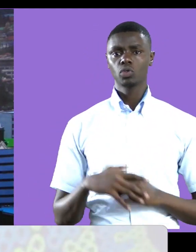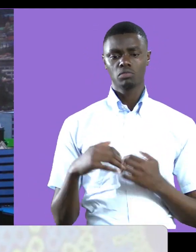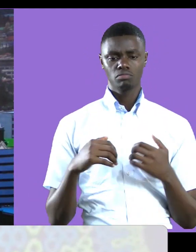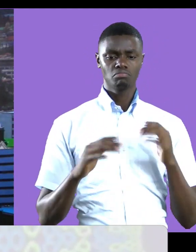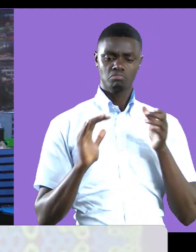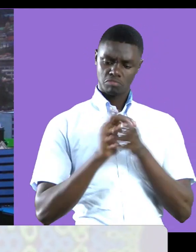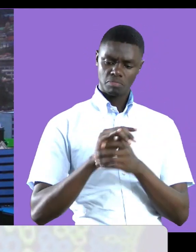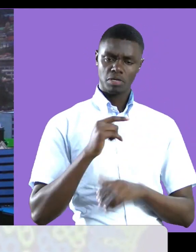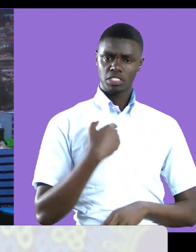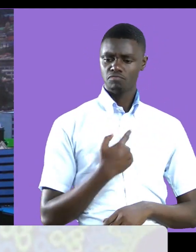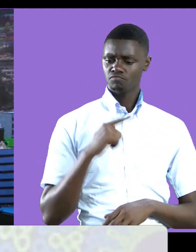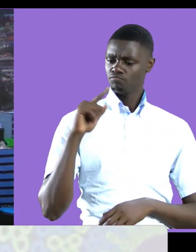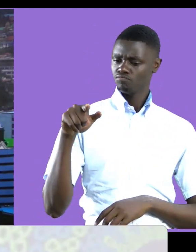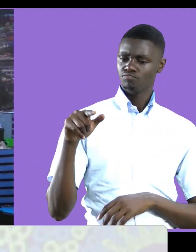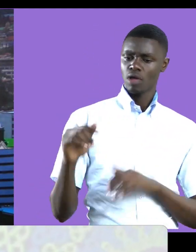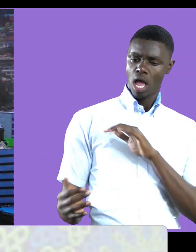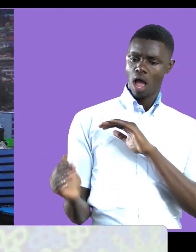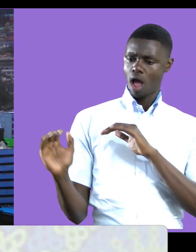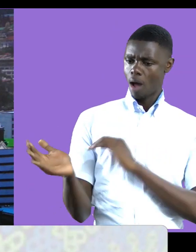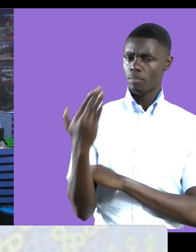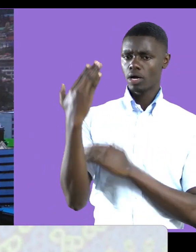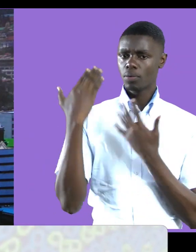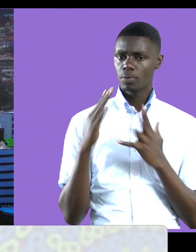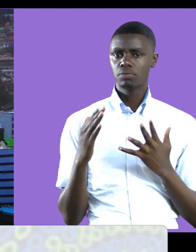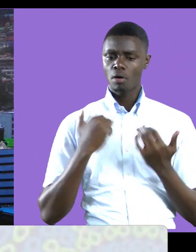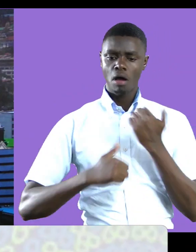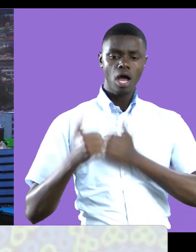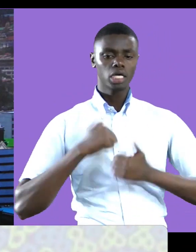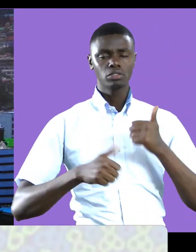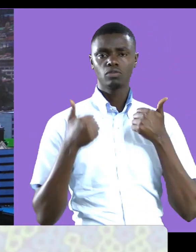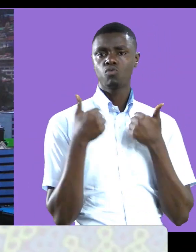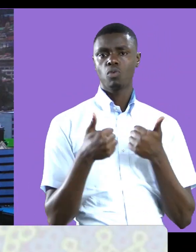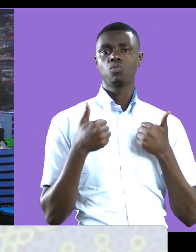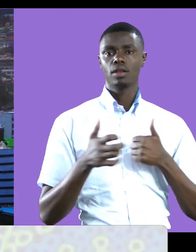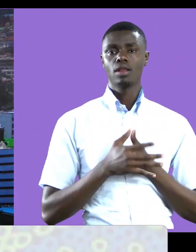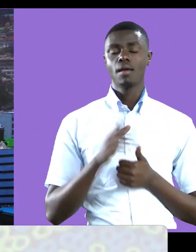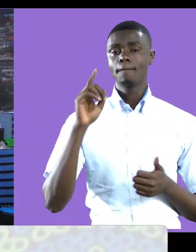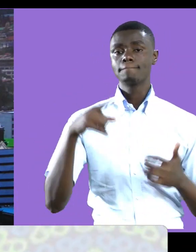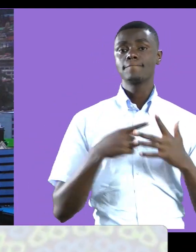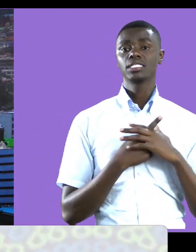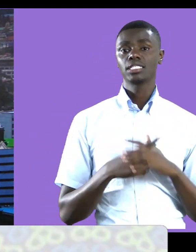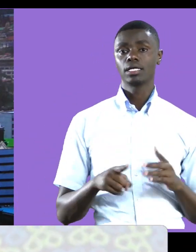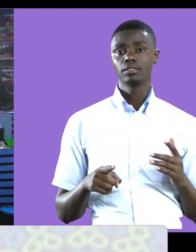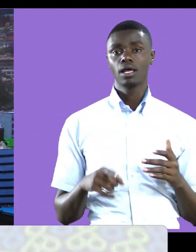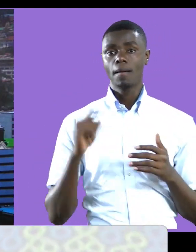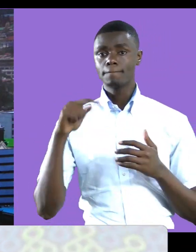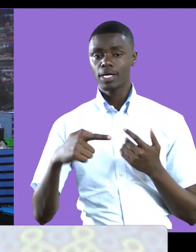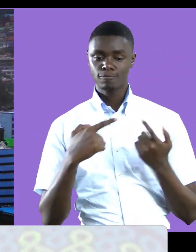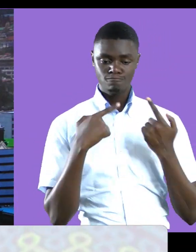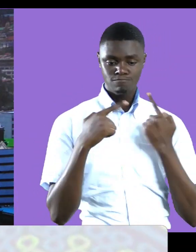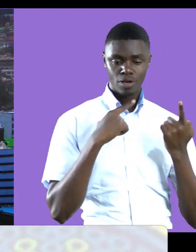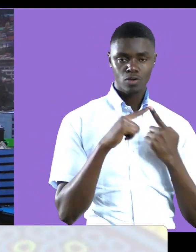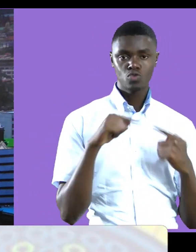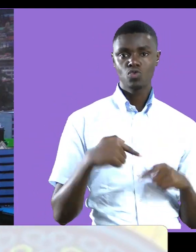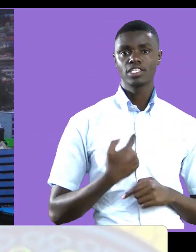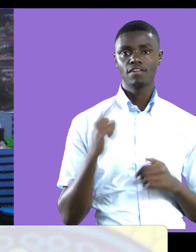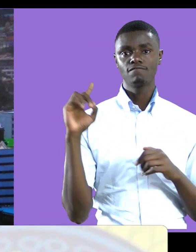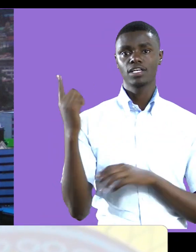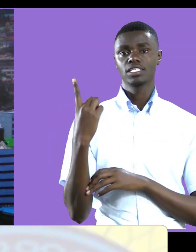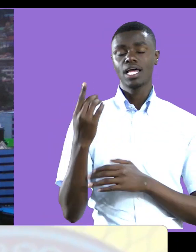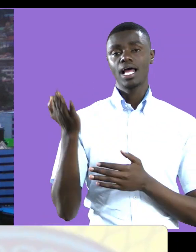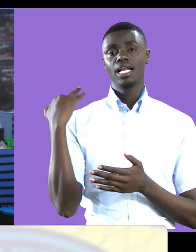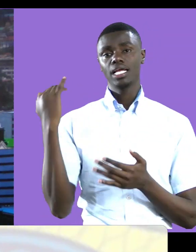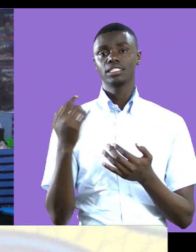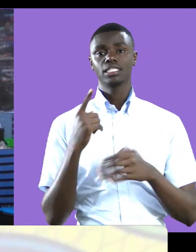leo piga shughuli sasa, sawa? Umeona jibiga sawa. So lazima ukumeanza na you should talk to yourself first. And I remember last sometime back